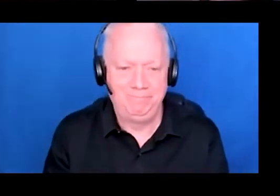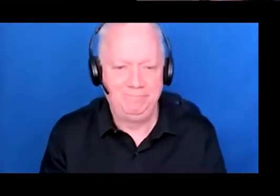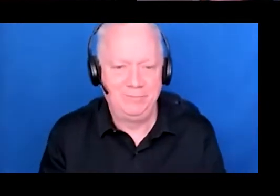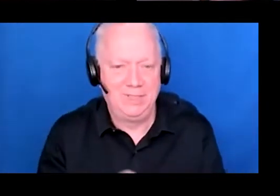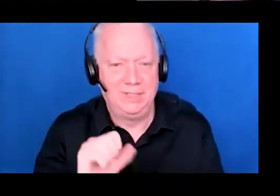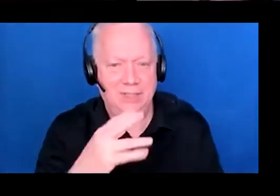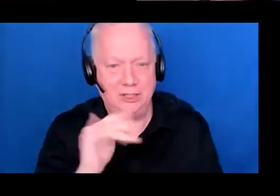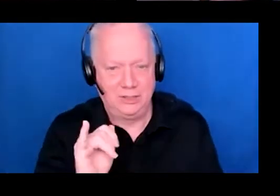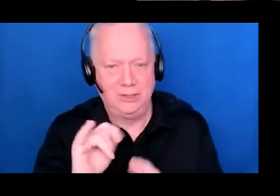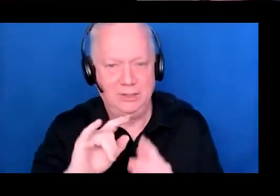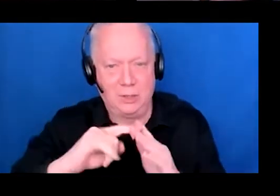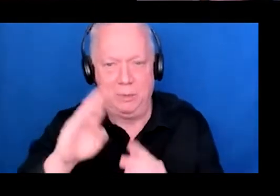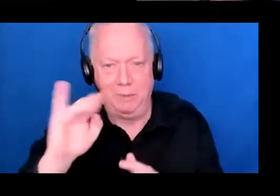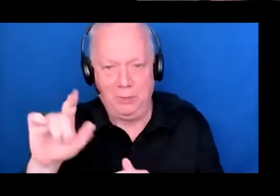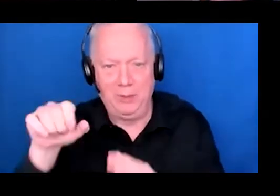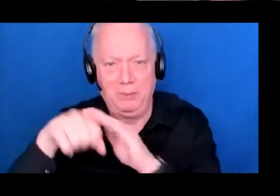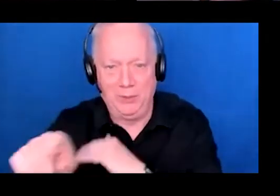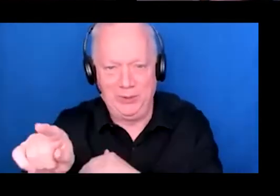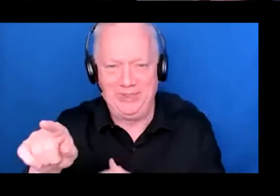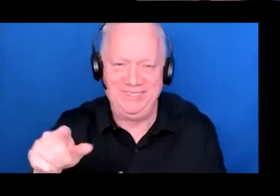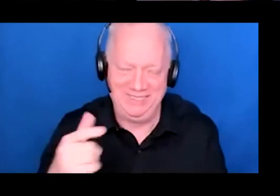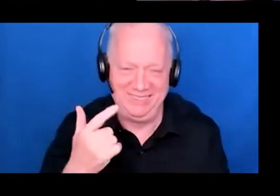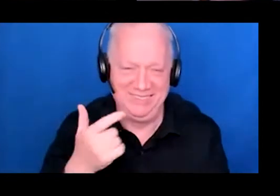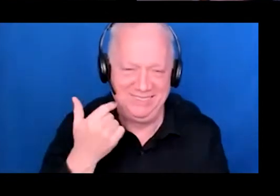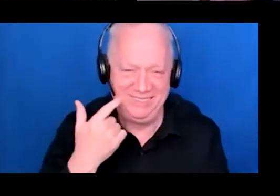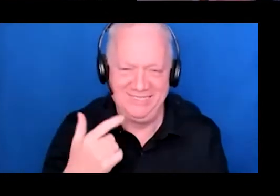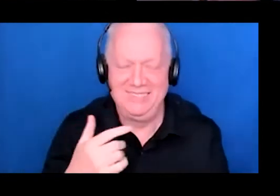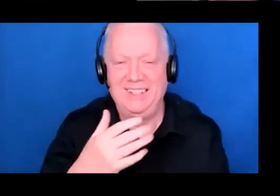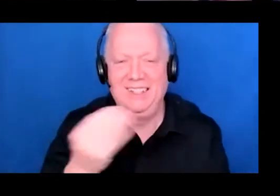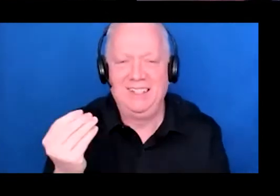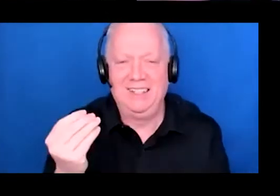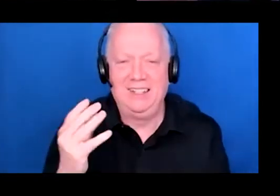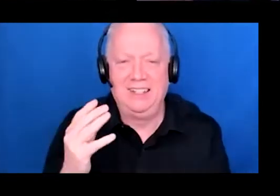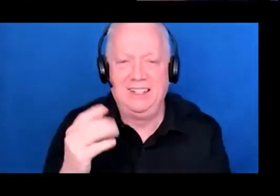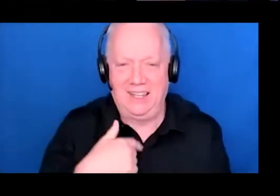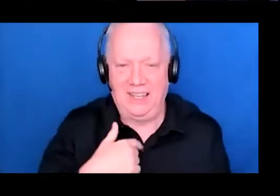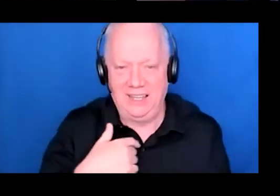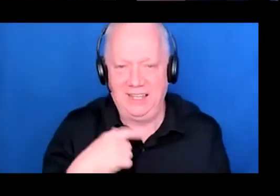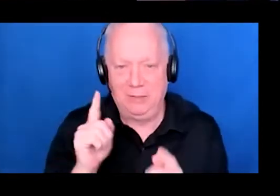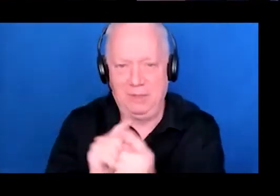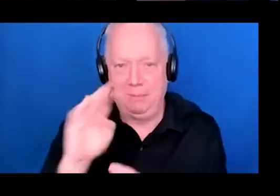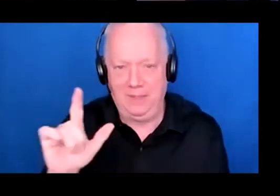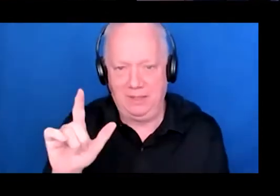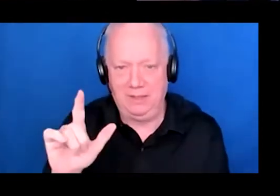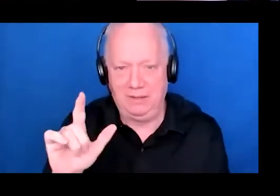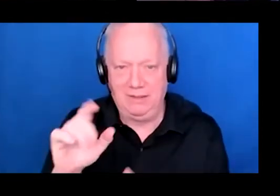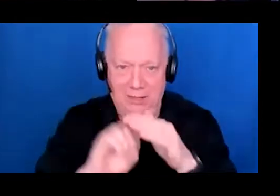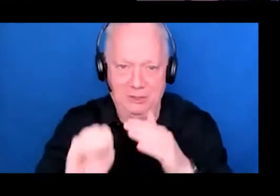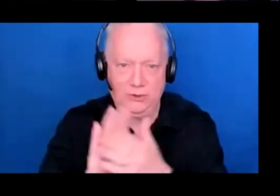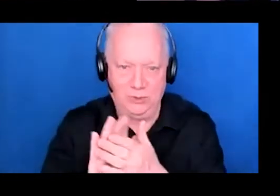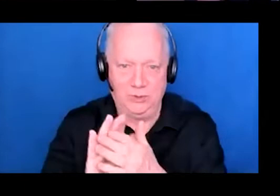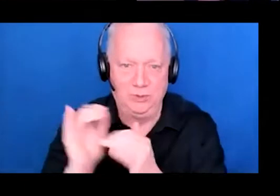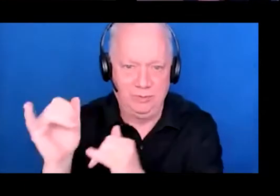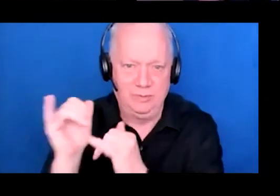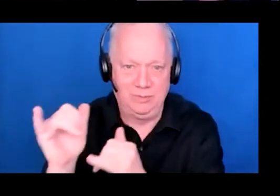Well, it began with Bill being born. And I met Bill in elementary school.